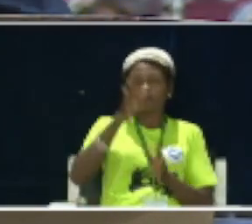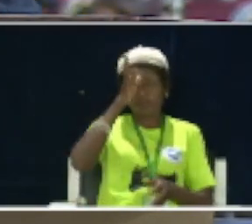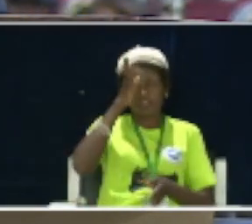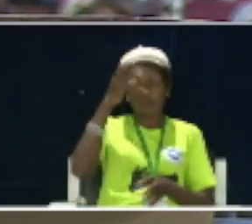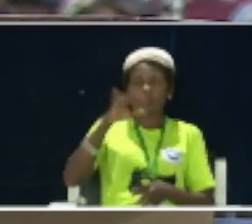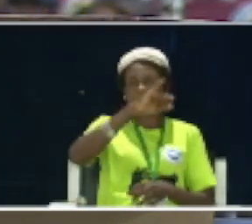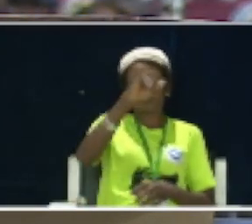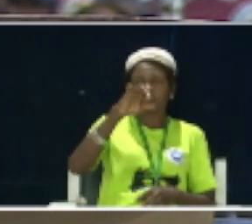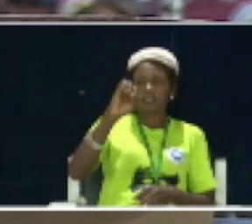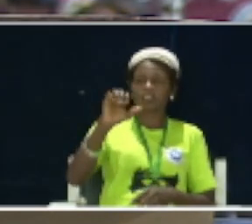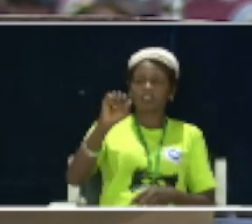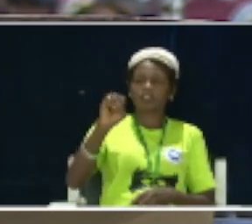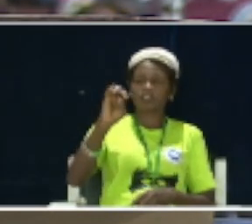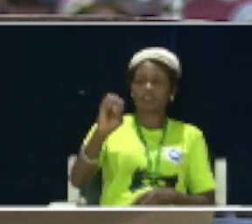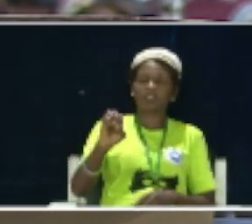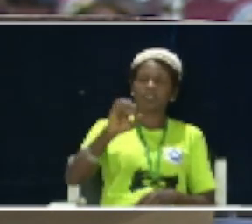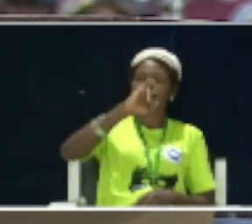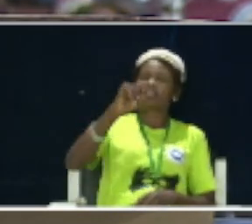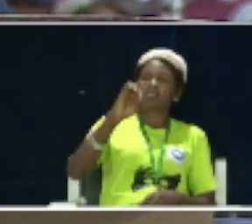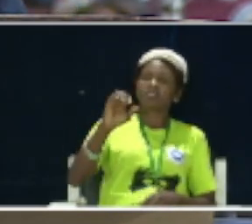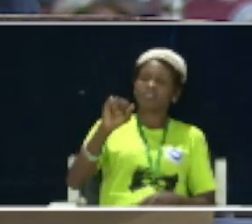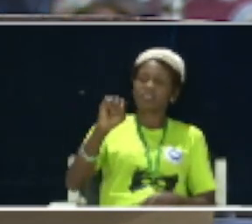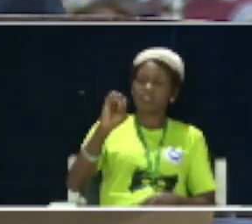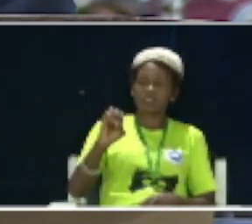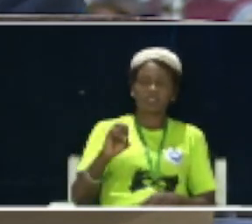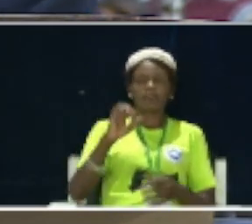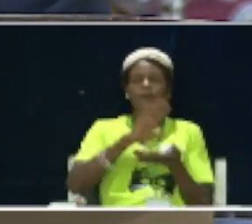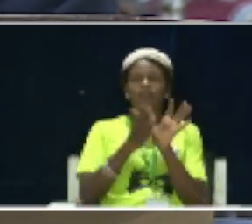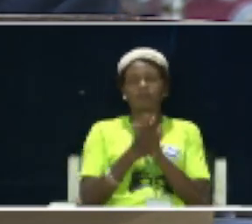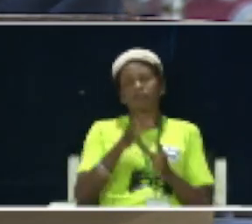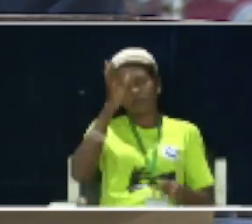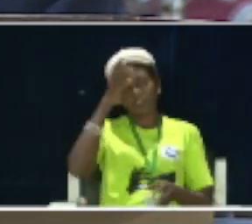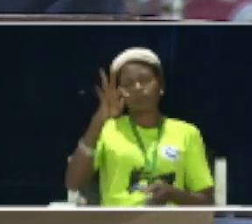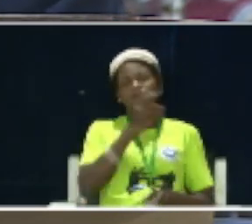Jesse. Jesse became the father of David.